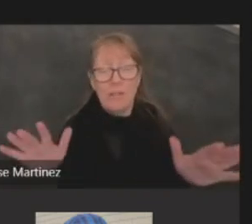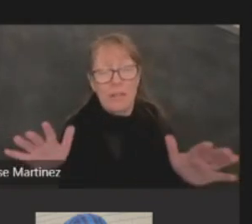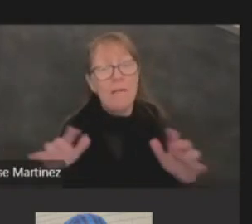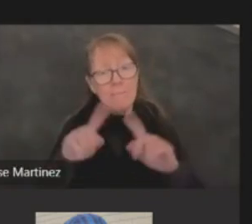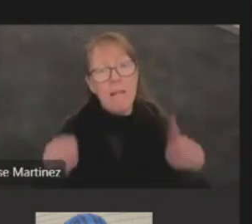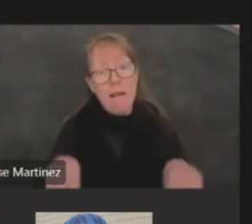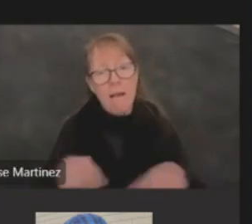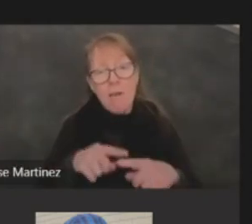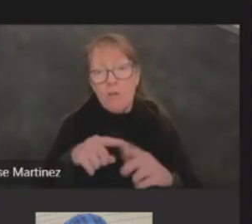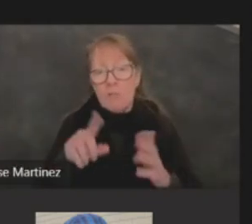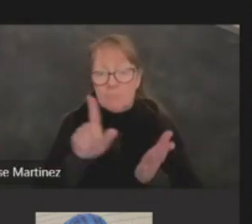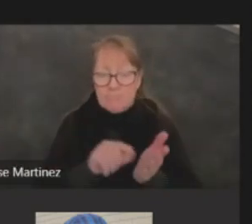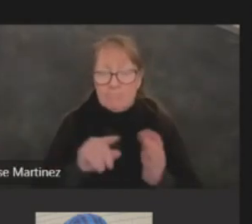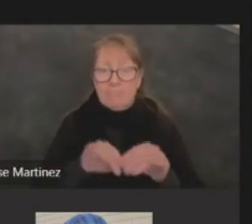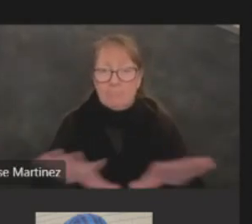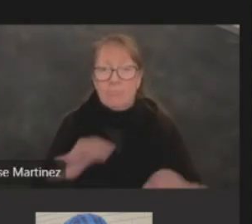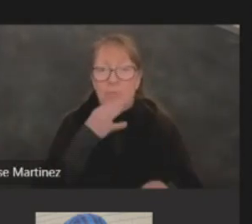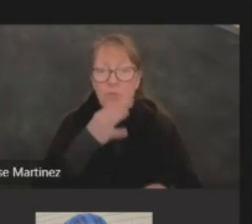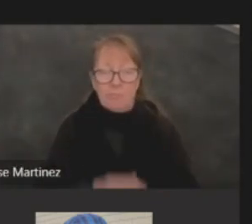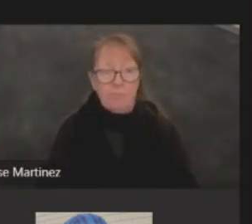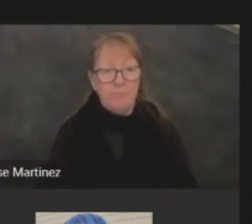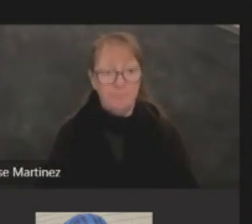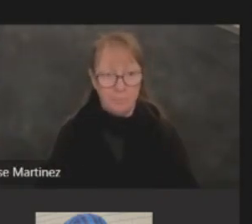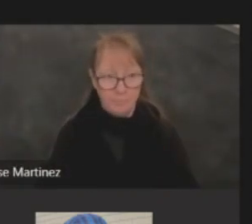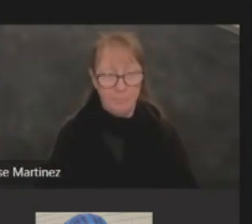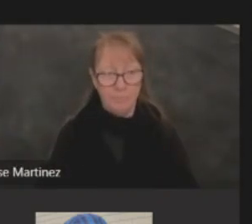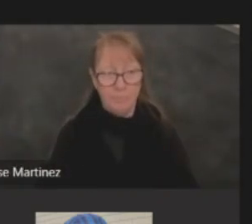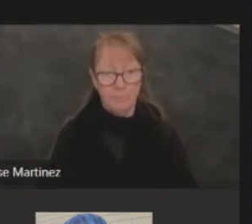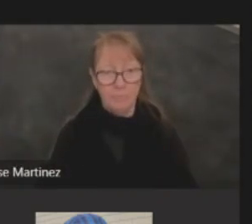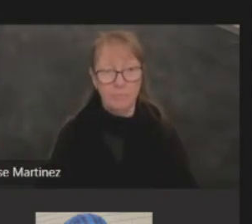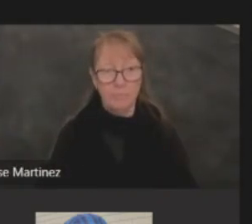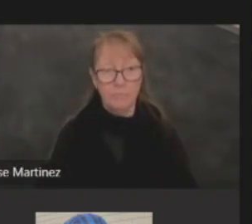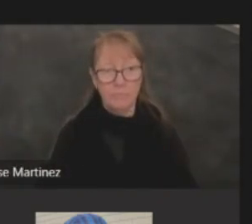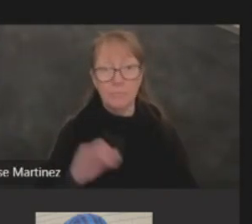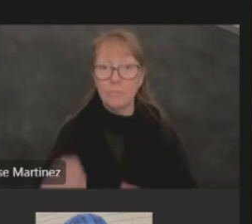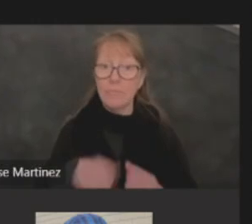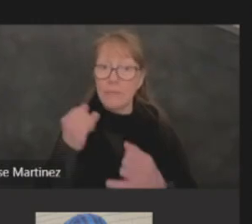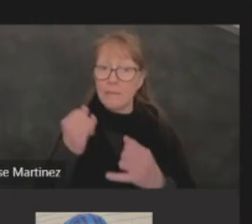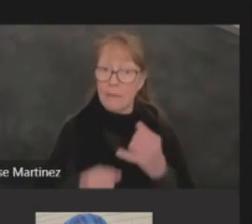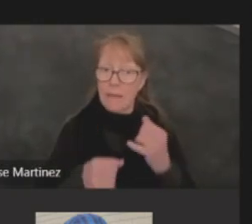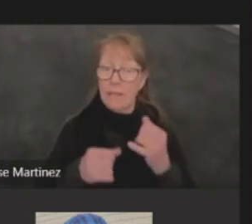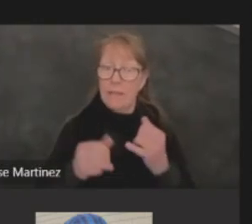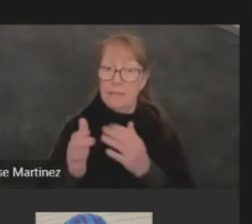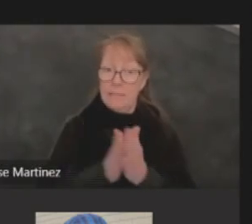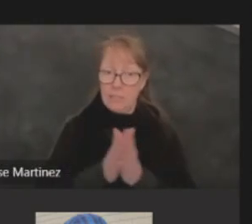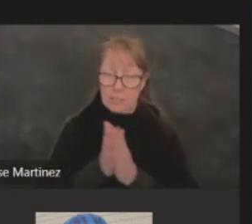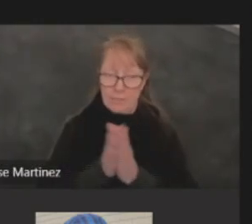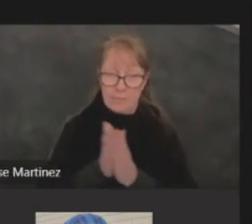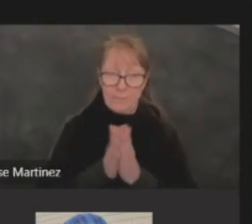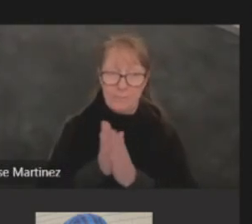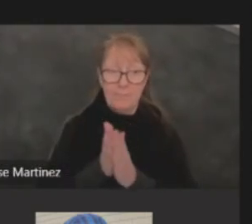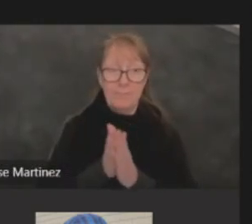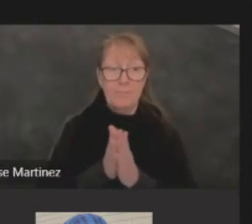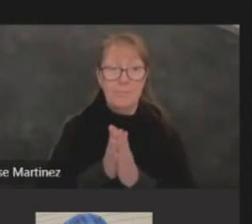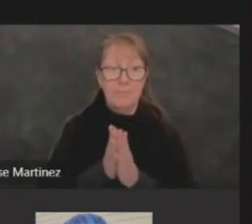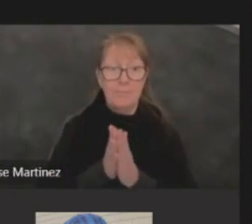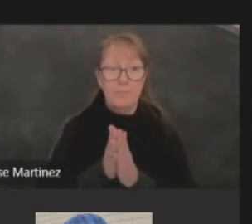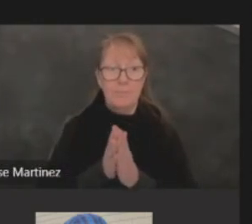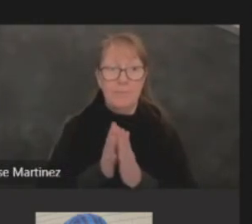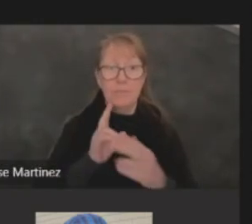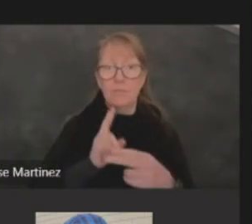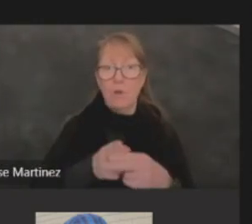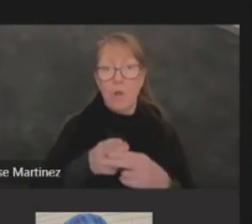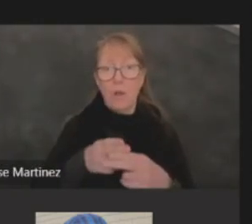soon. And then one final initiative that you can get involved in is what's called participatory